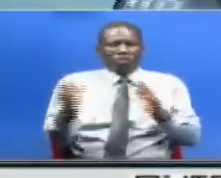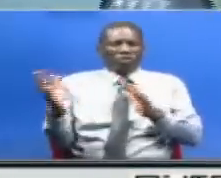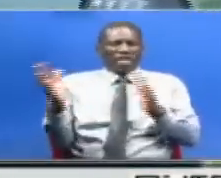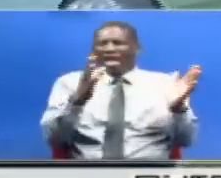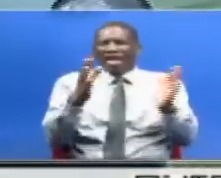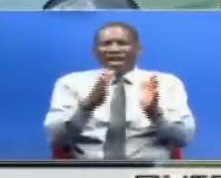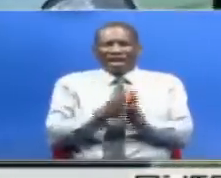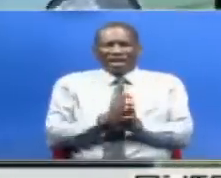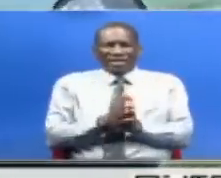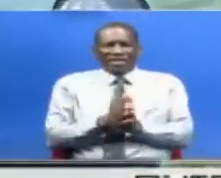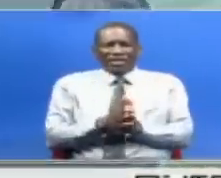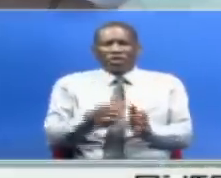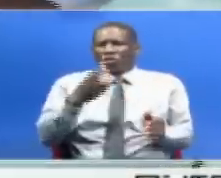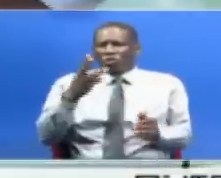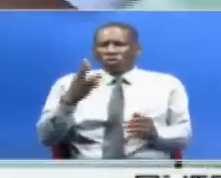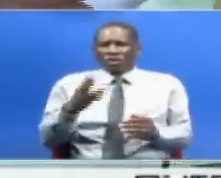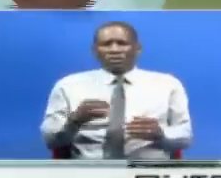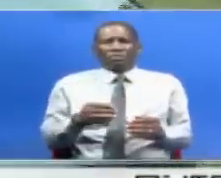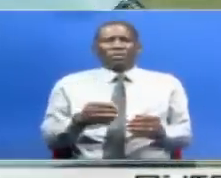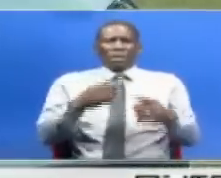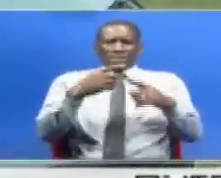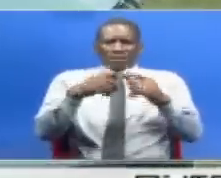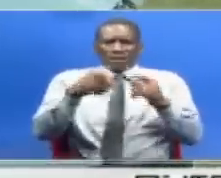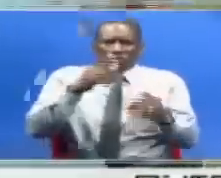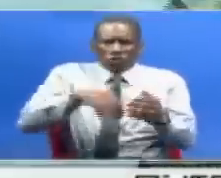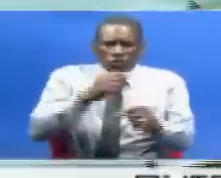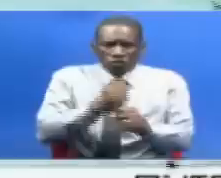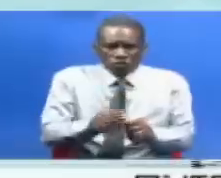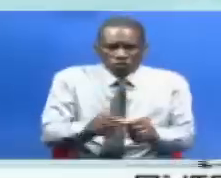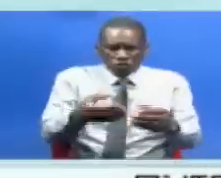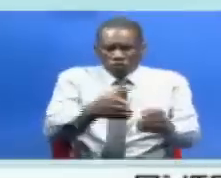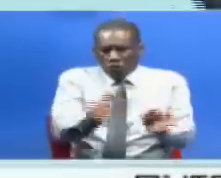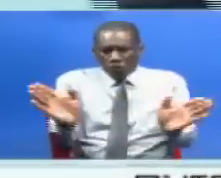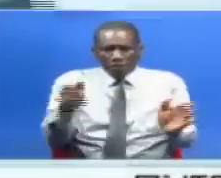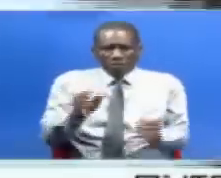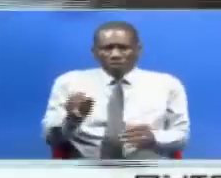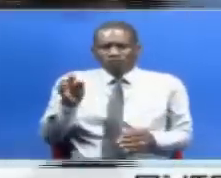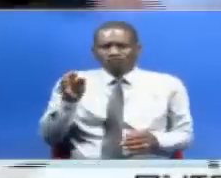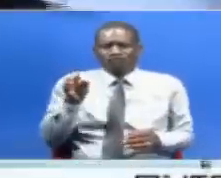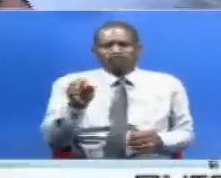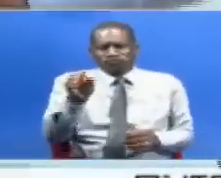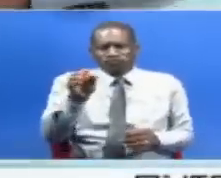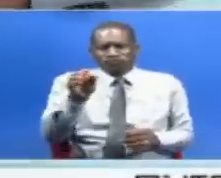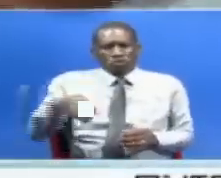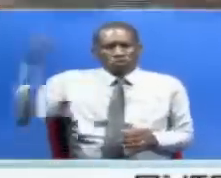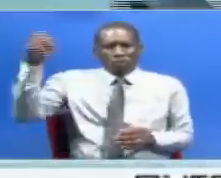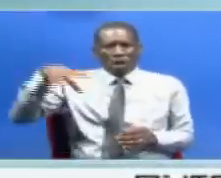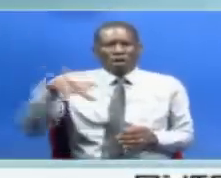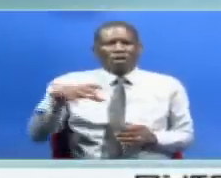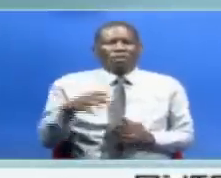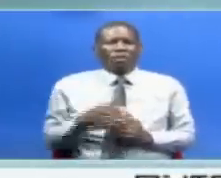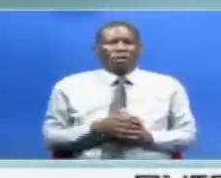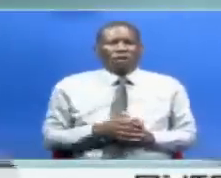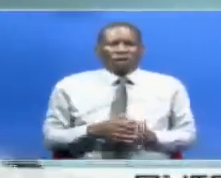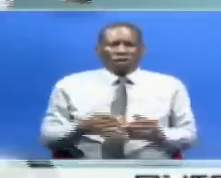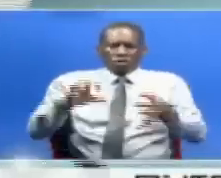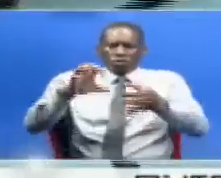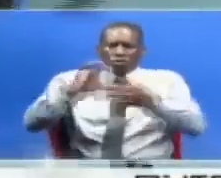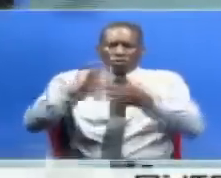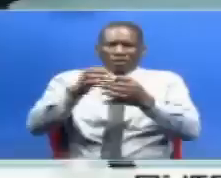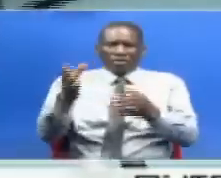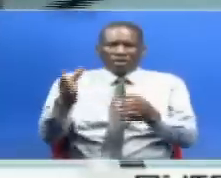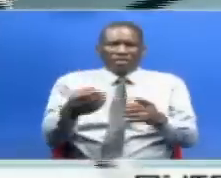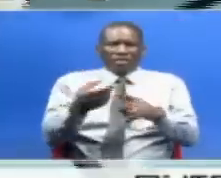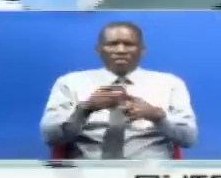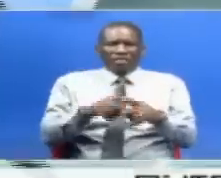by water or liquids. So what you do, you tap in here, you connect this here, and